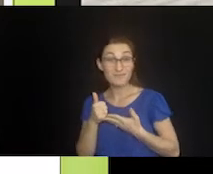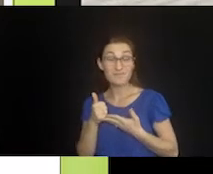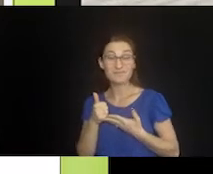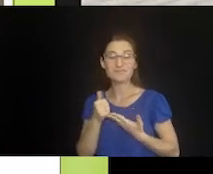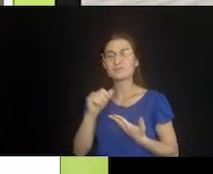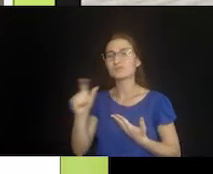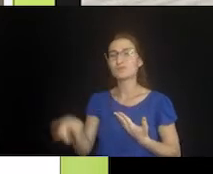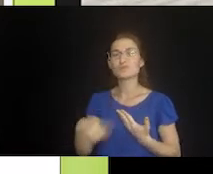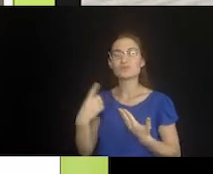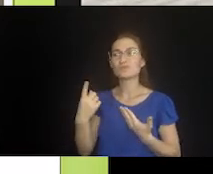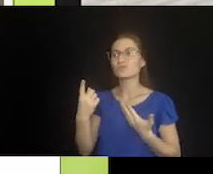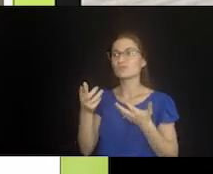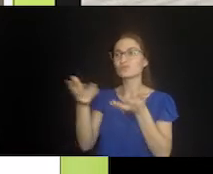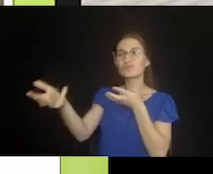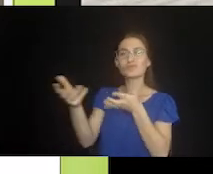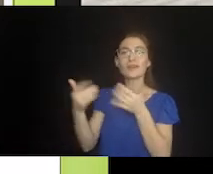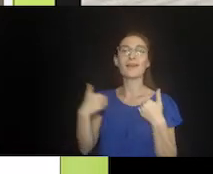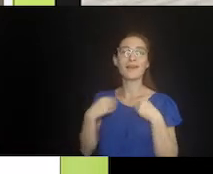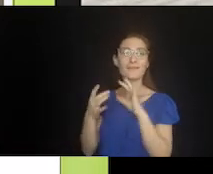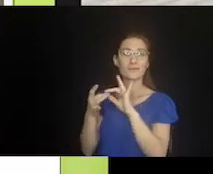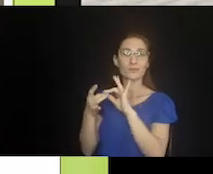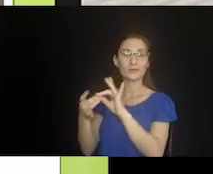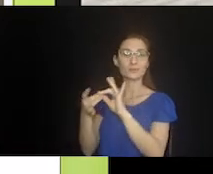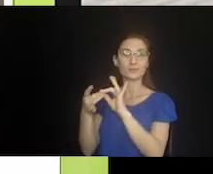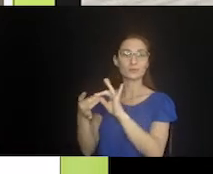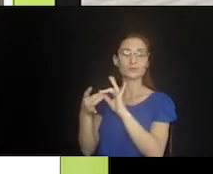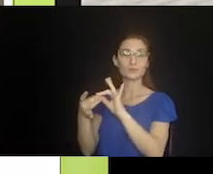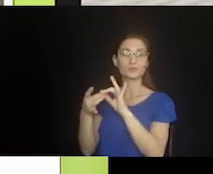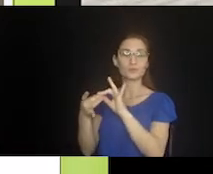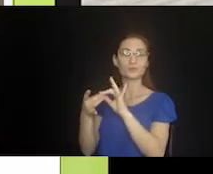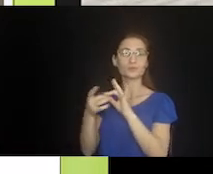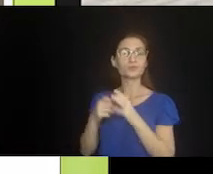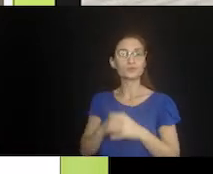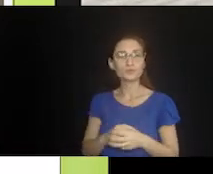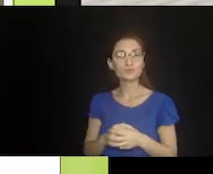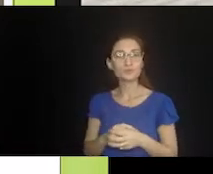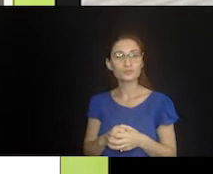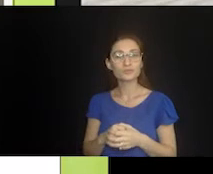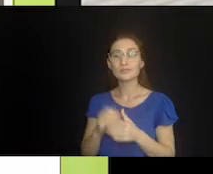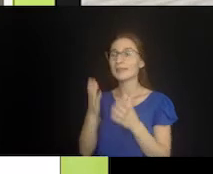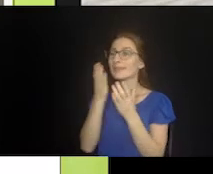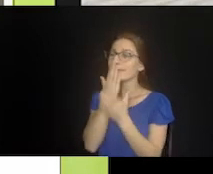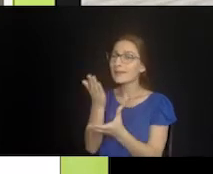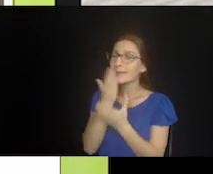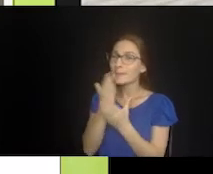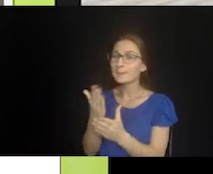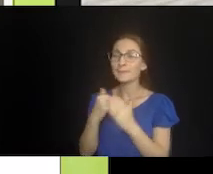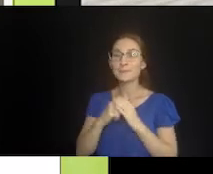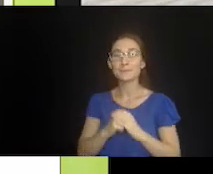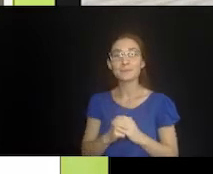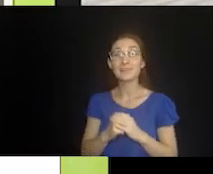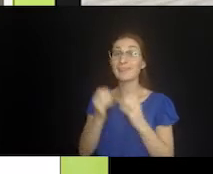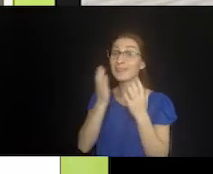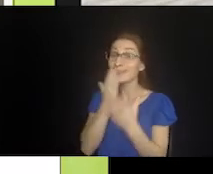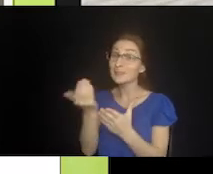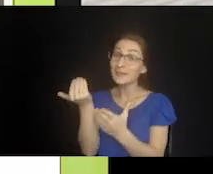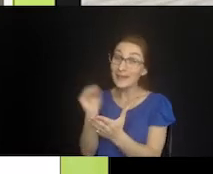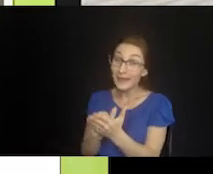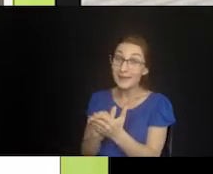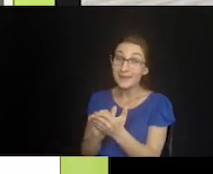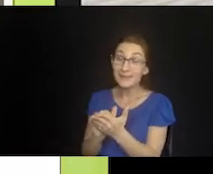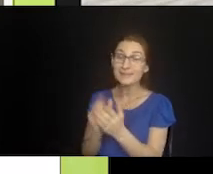not they're going to help you. You want to keep that bridge open and thank them,